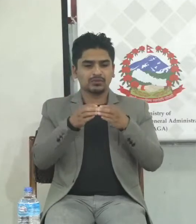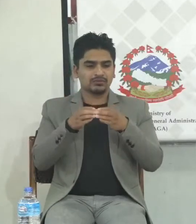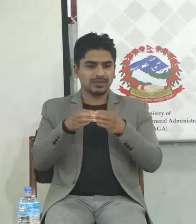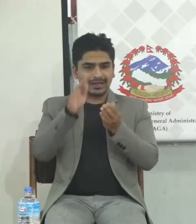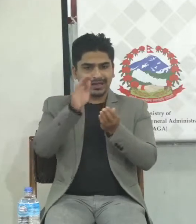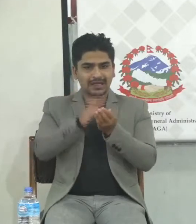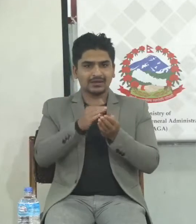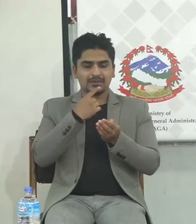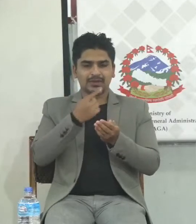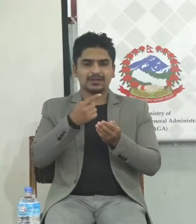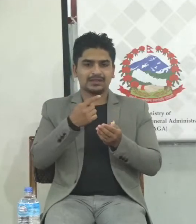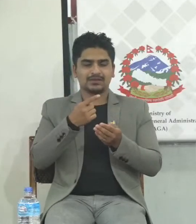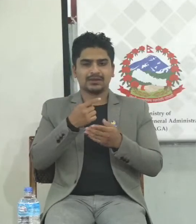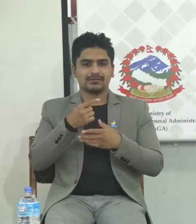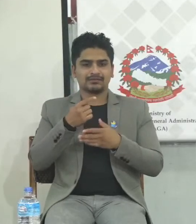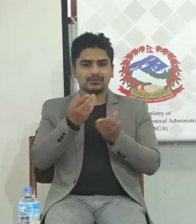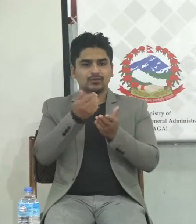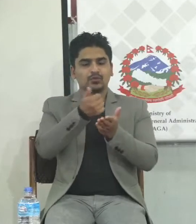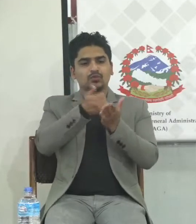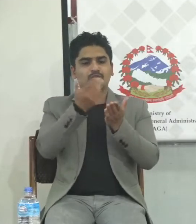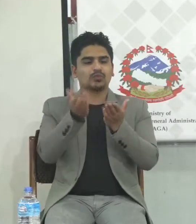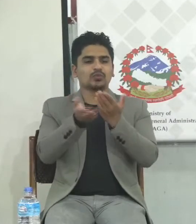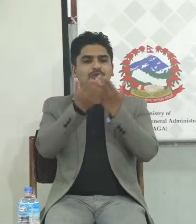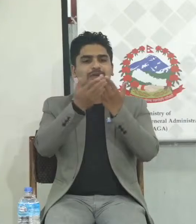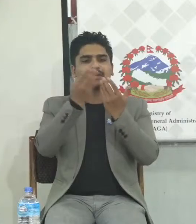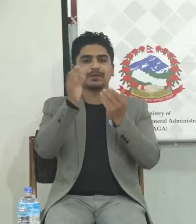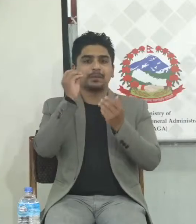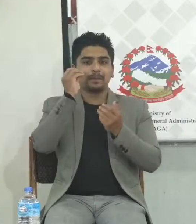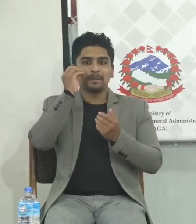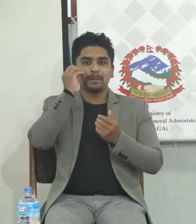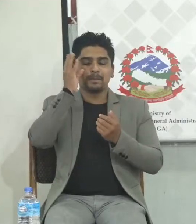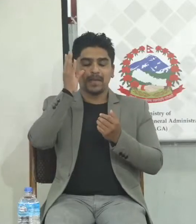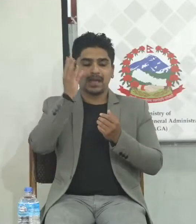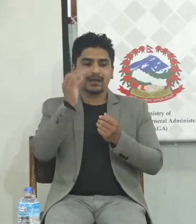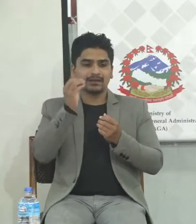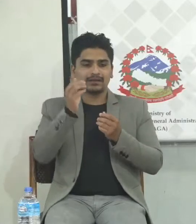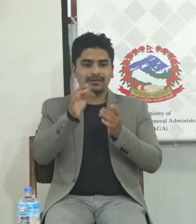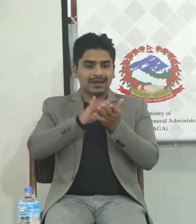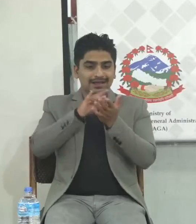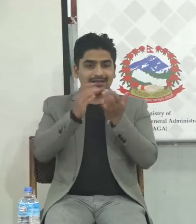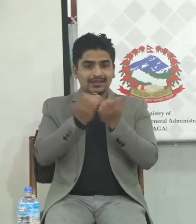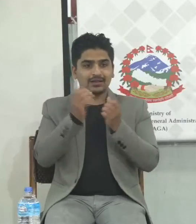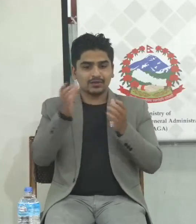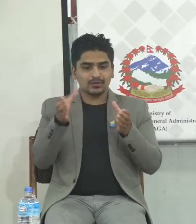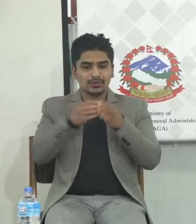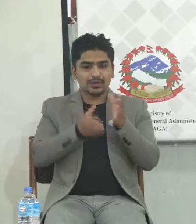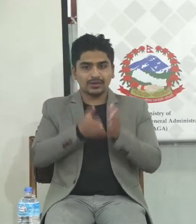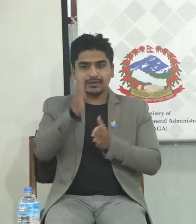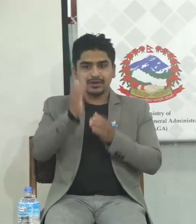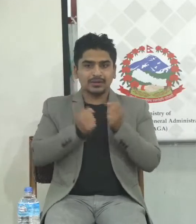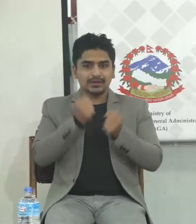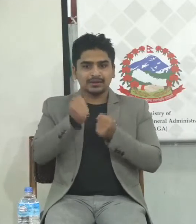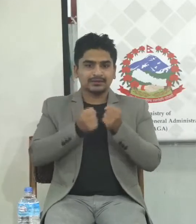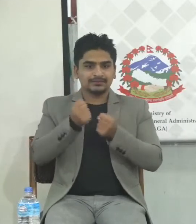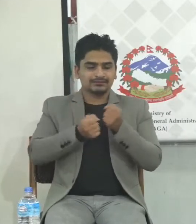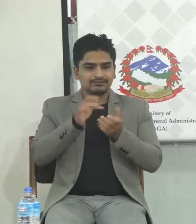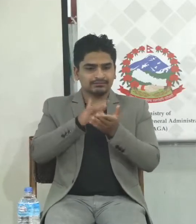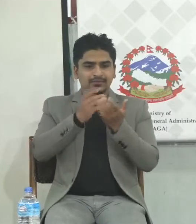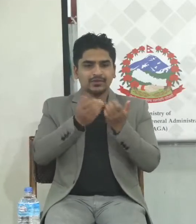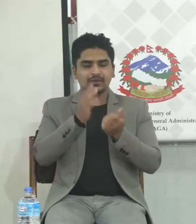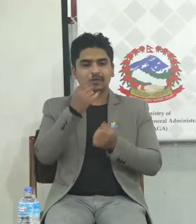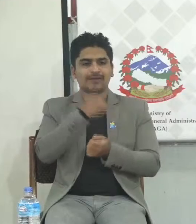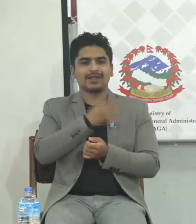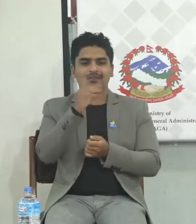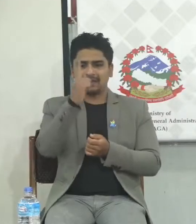it's so much beneficial. But if we go in alone, then it is not very much useful. But also the peer support is